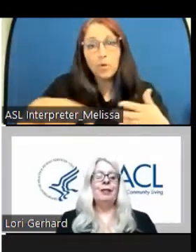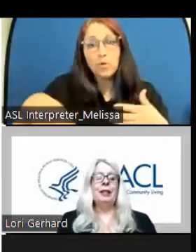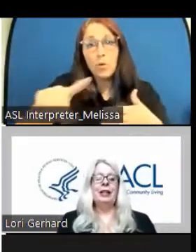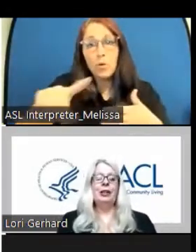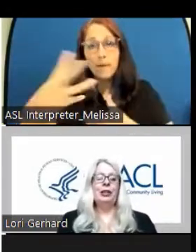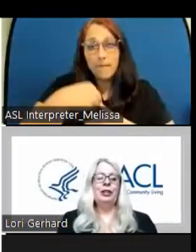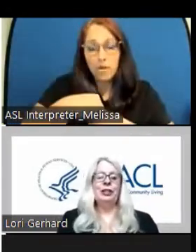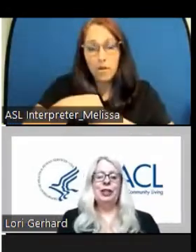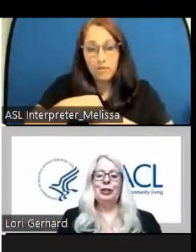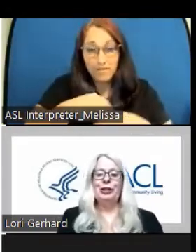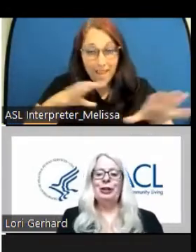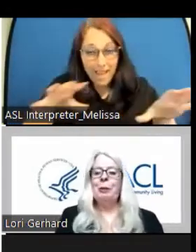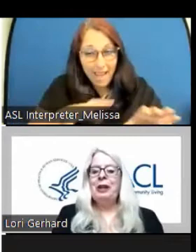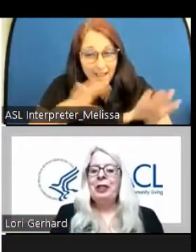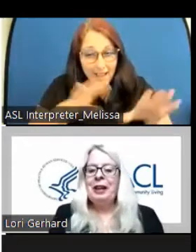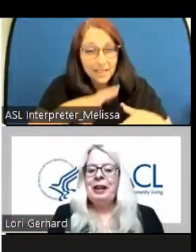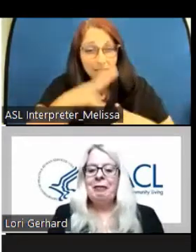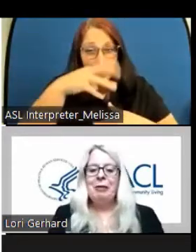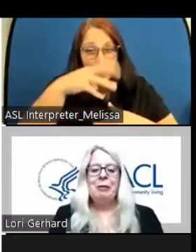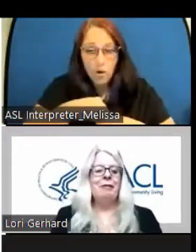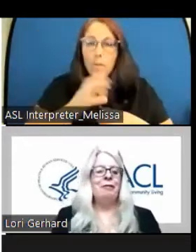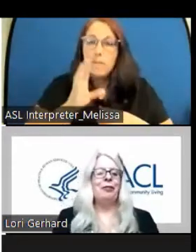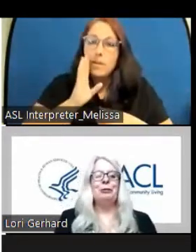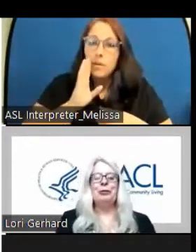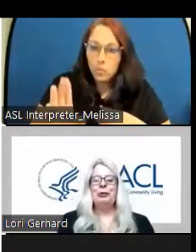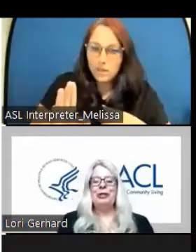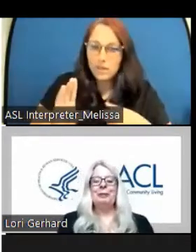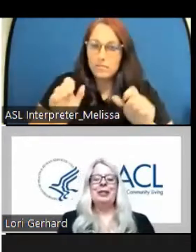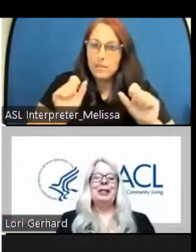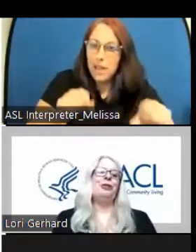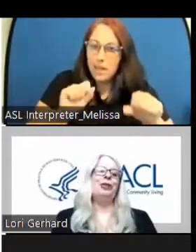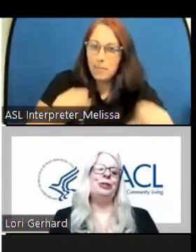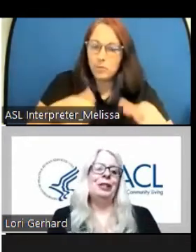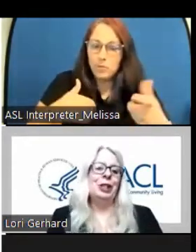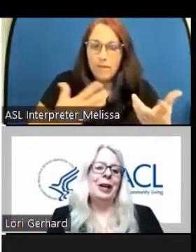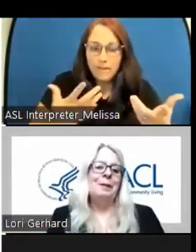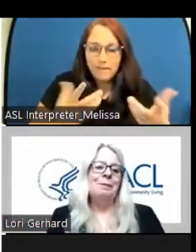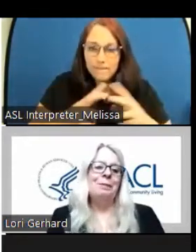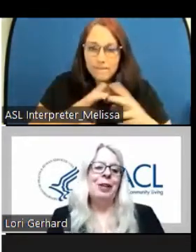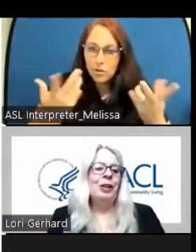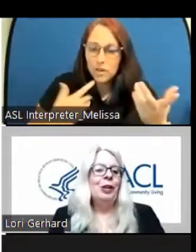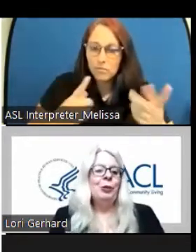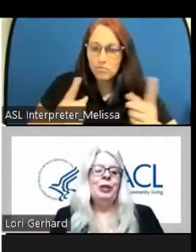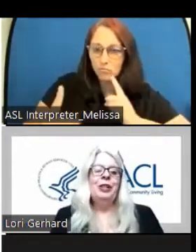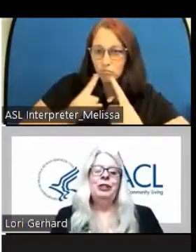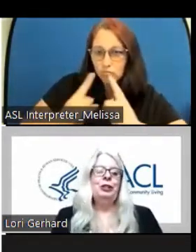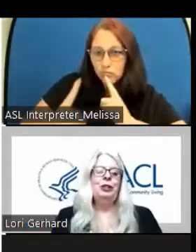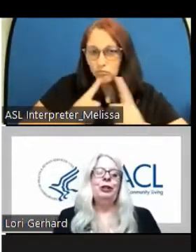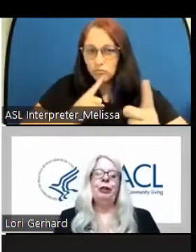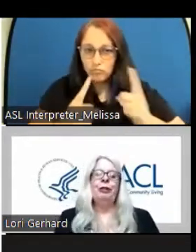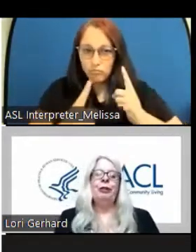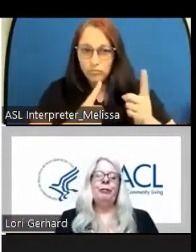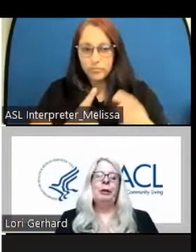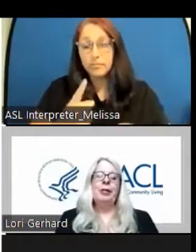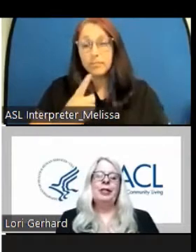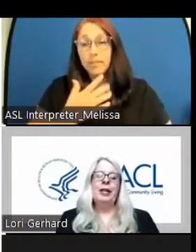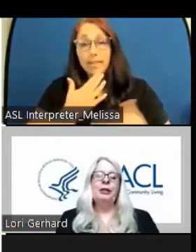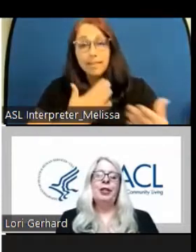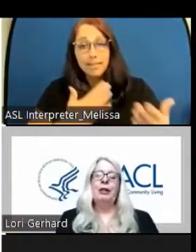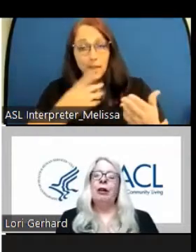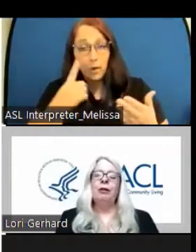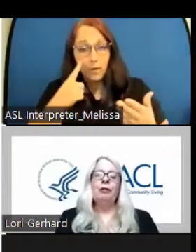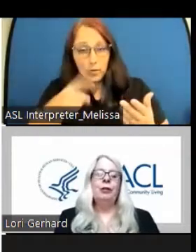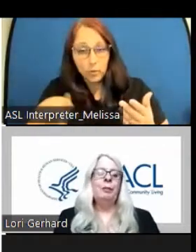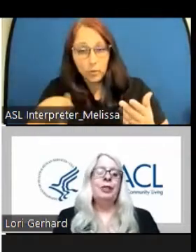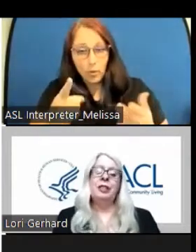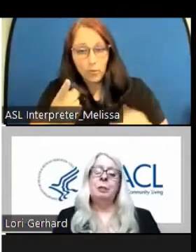have an engaging discussion, and I want to thank everyone for introducing themselves using the chat. We continue to learn from our presenters and